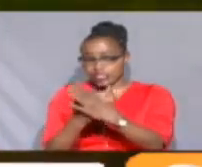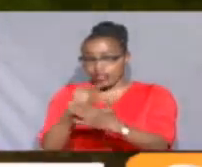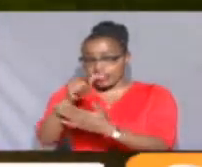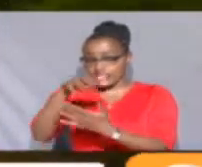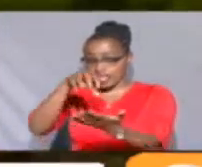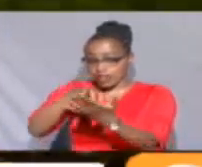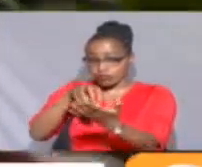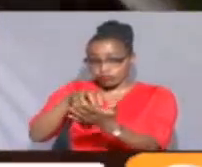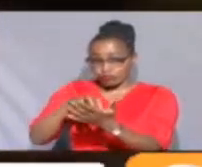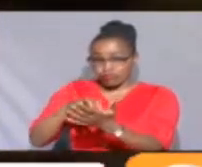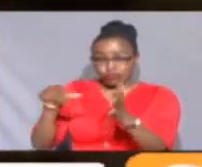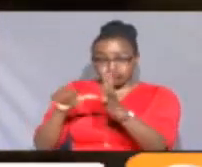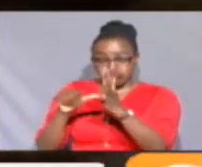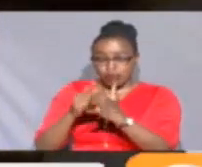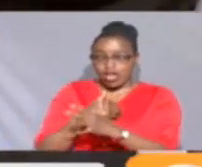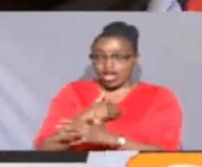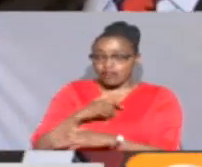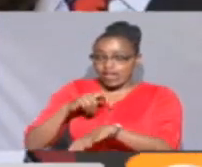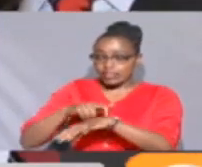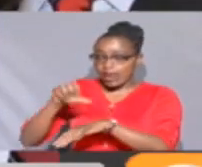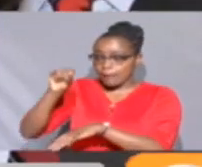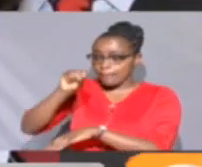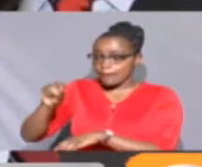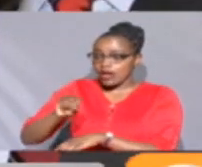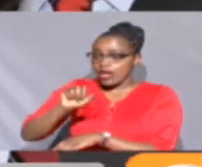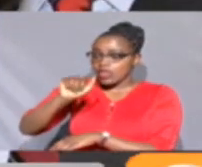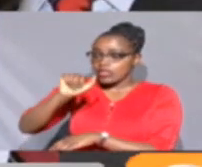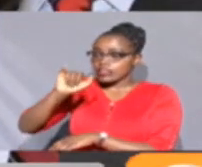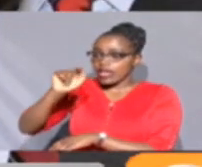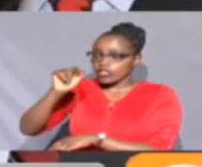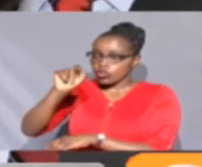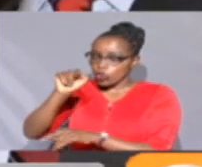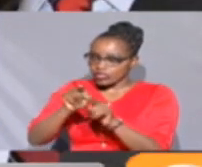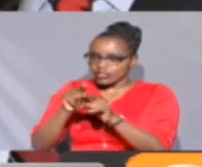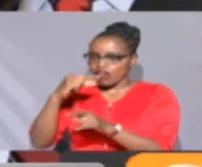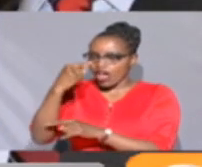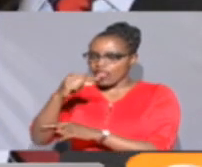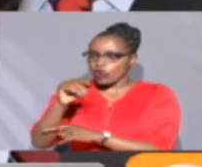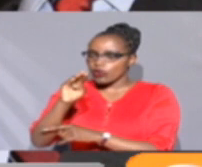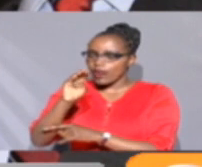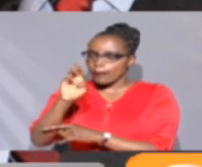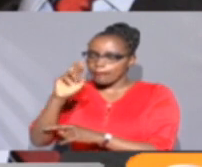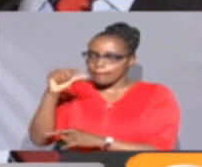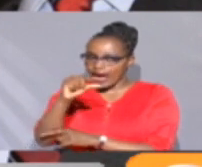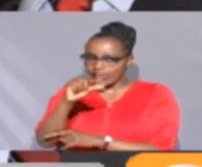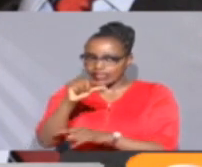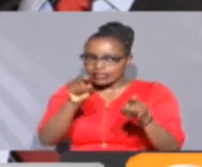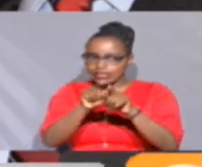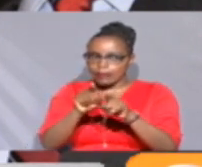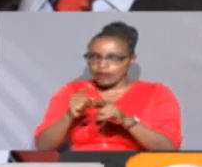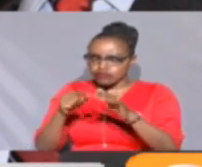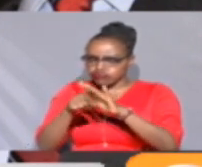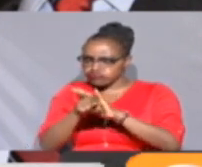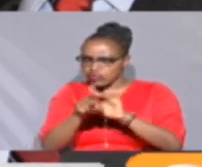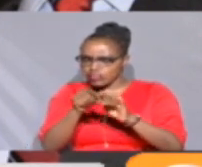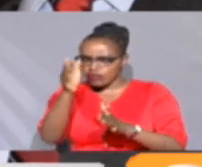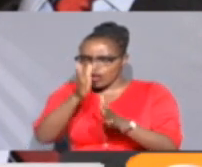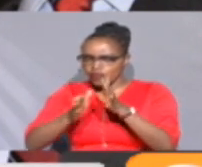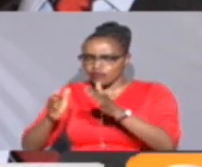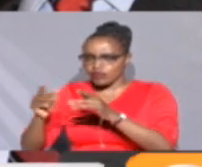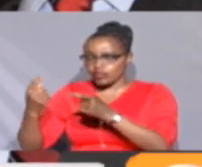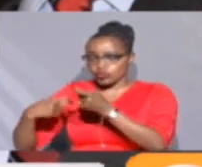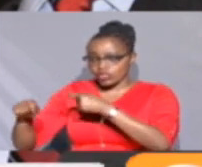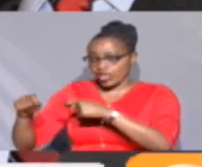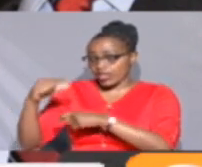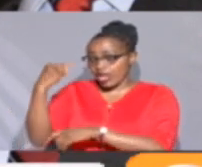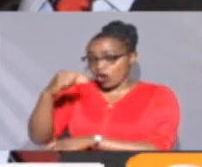docket. During Professor George Saitoti's tenure, the Goldenberg scandal surfaced. The government had gotten into an arrangement to sell